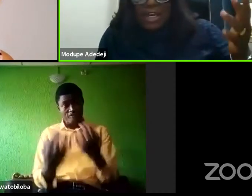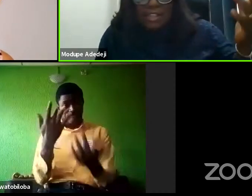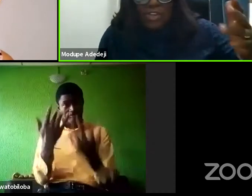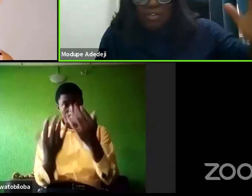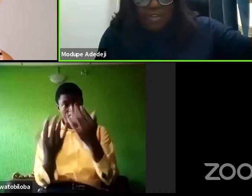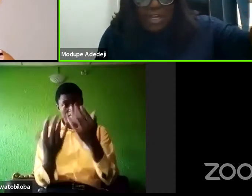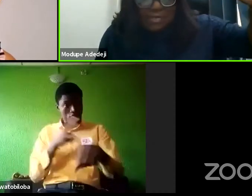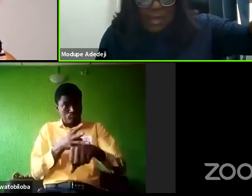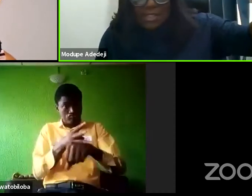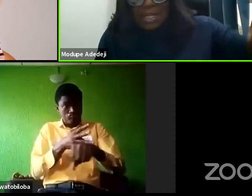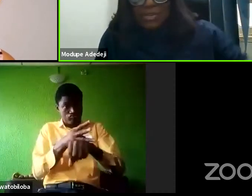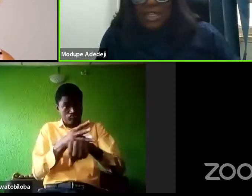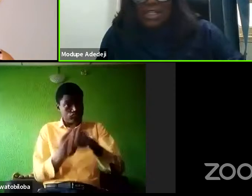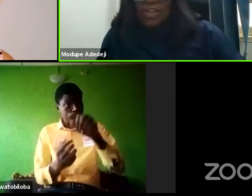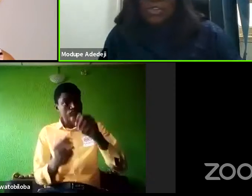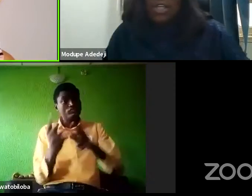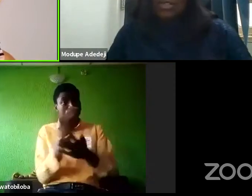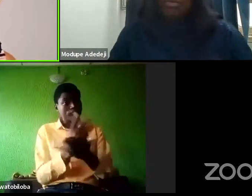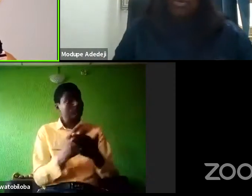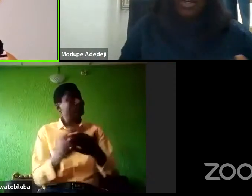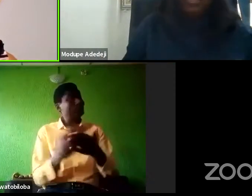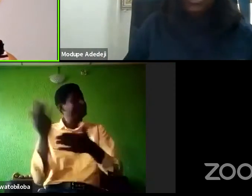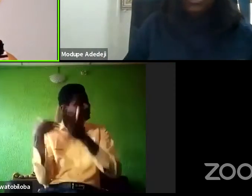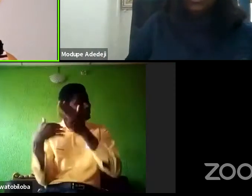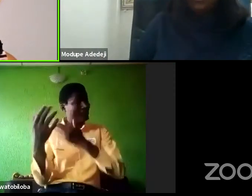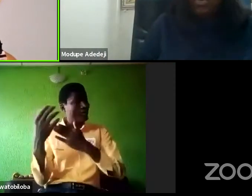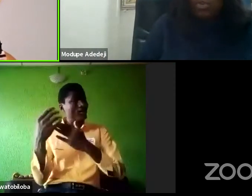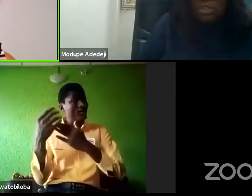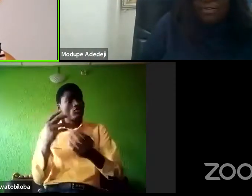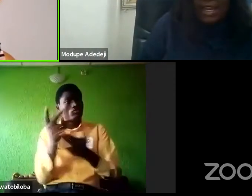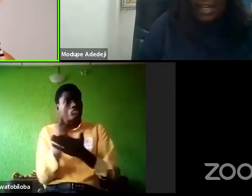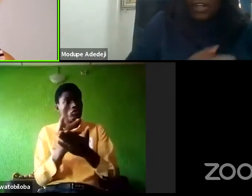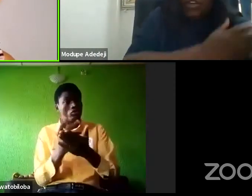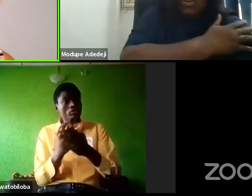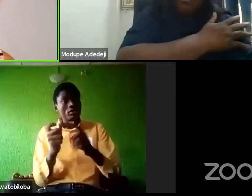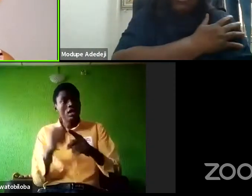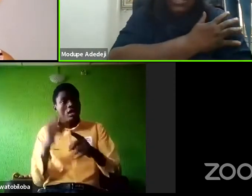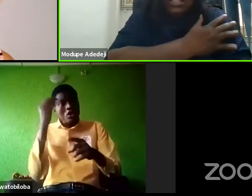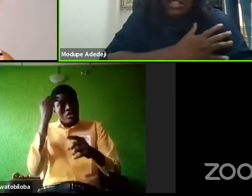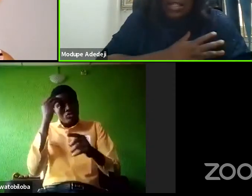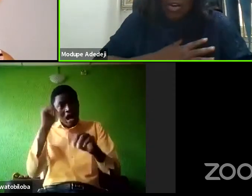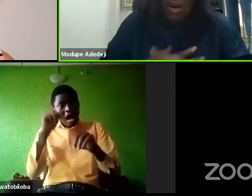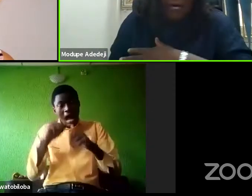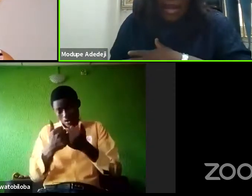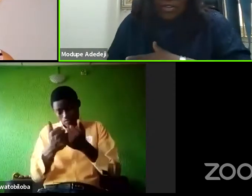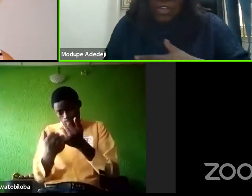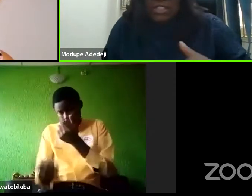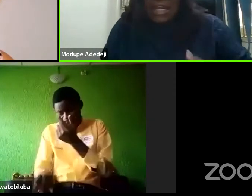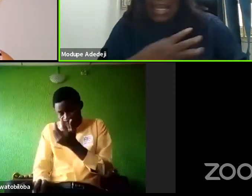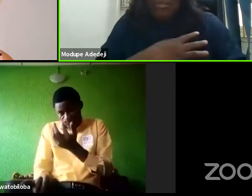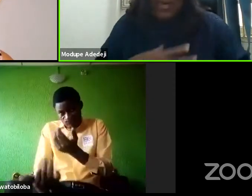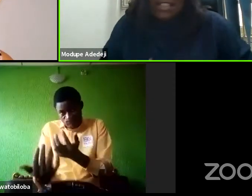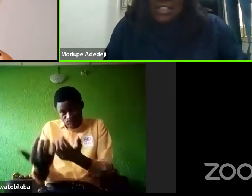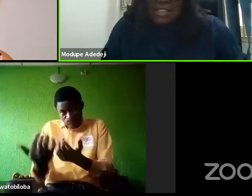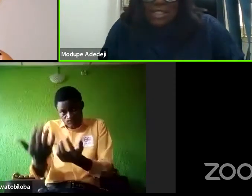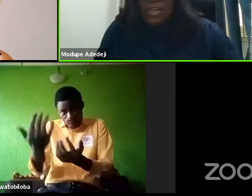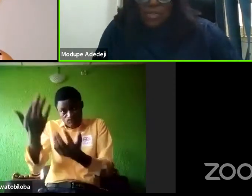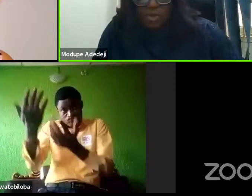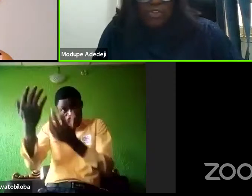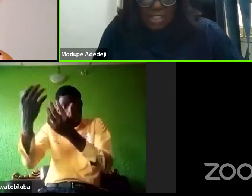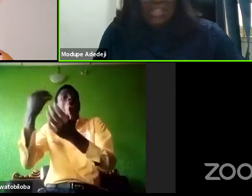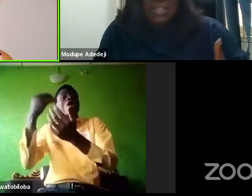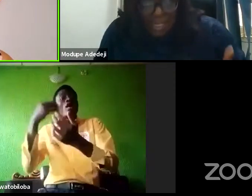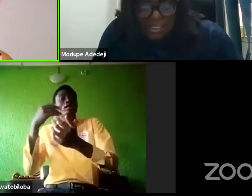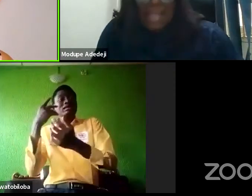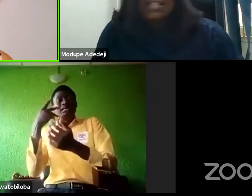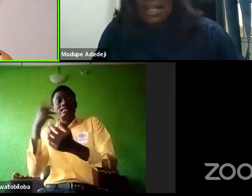of jollof rice party and all that. Yes. Just move a bit close to the fire. You feel the heat around, Yes. just like that, in patches.